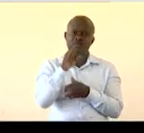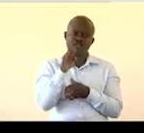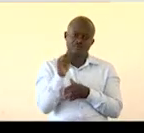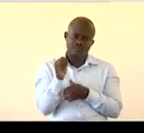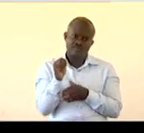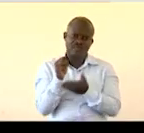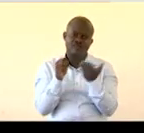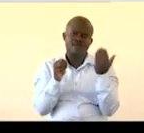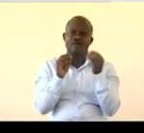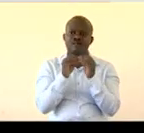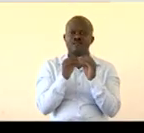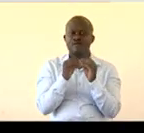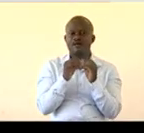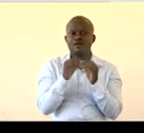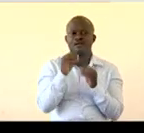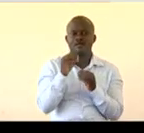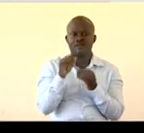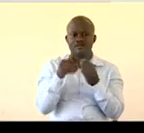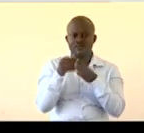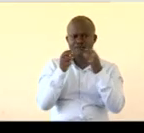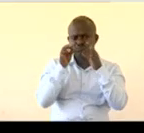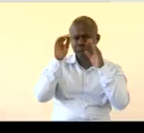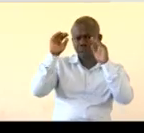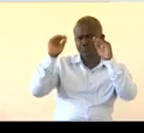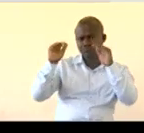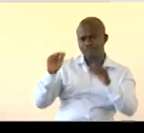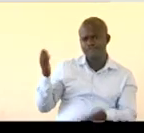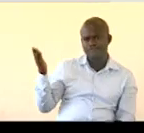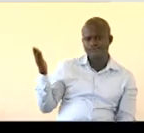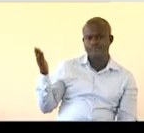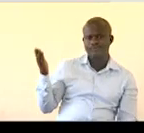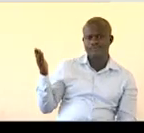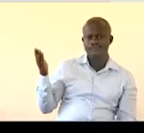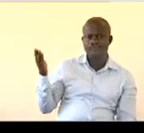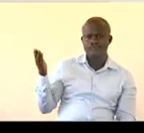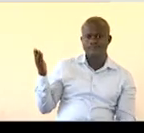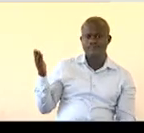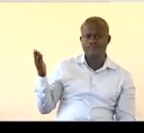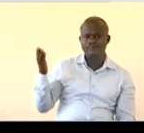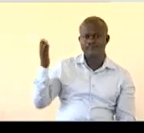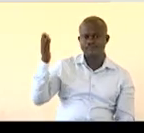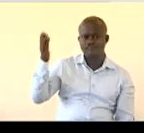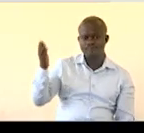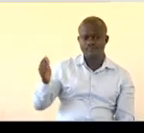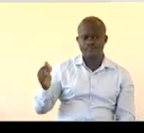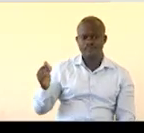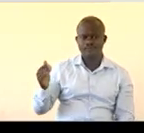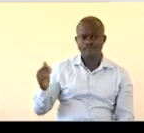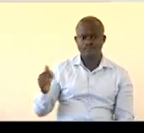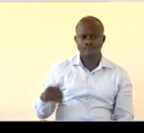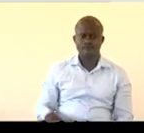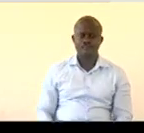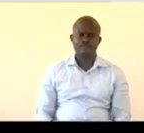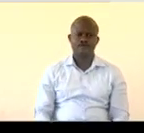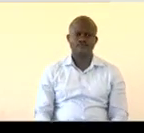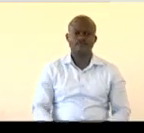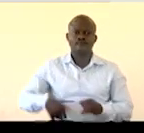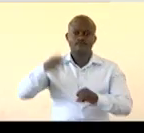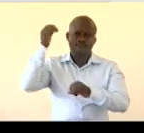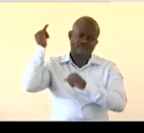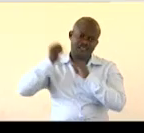hydrotropism, thermotropism, phototropism, chemotropism, thigmotropism, and